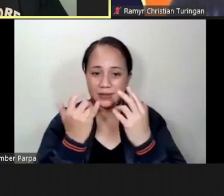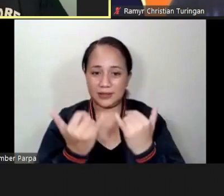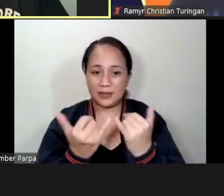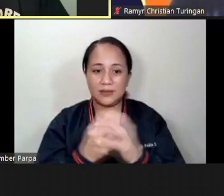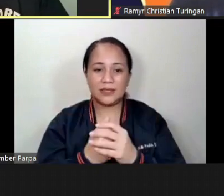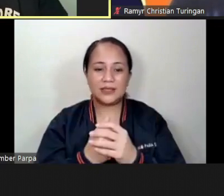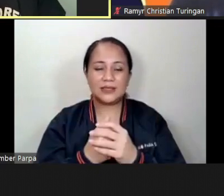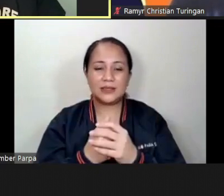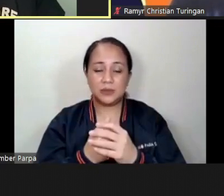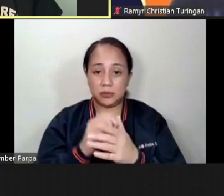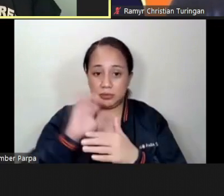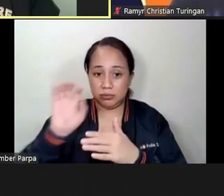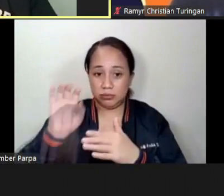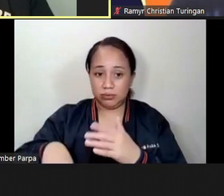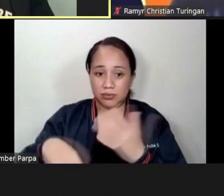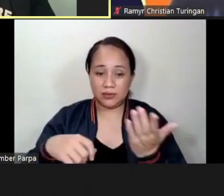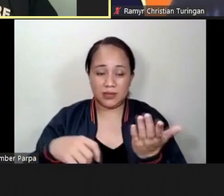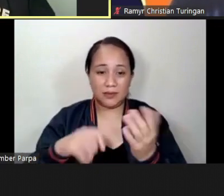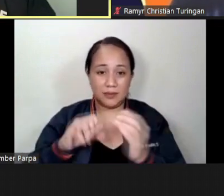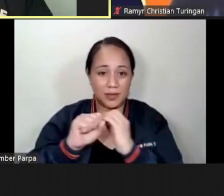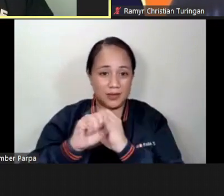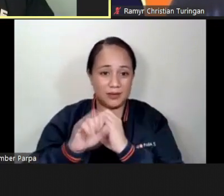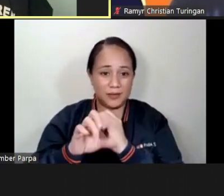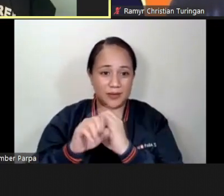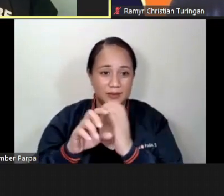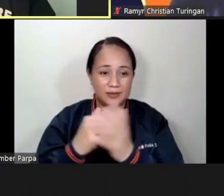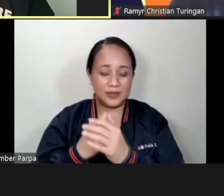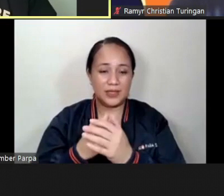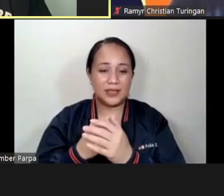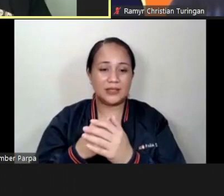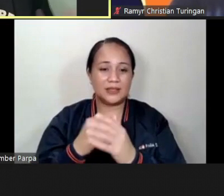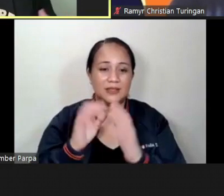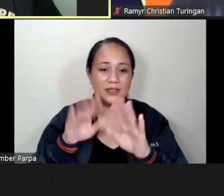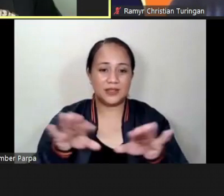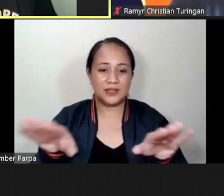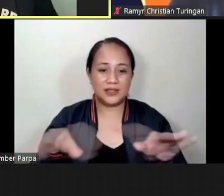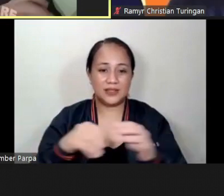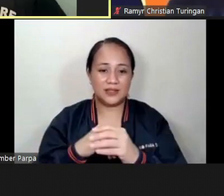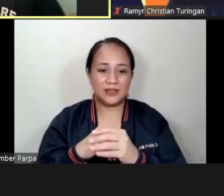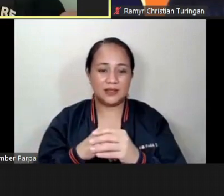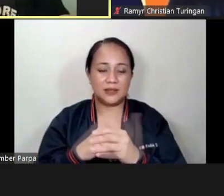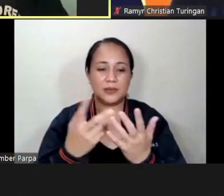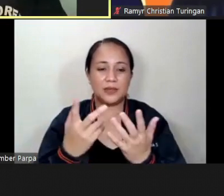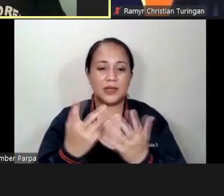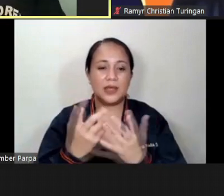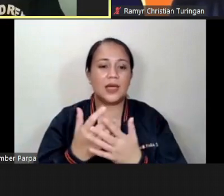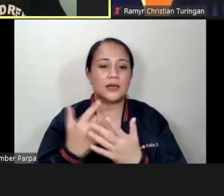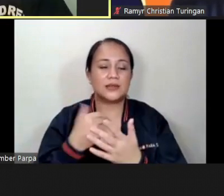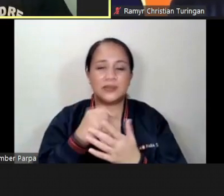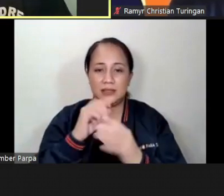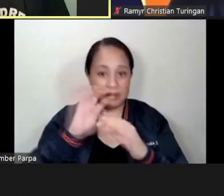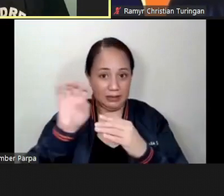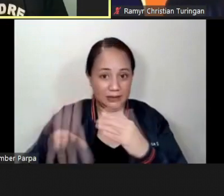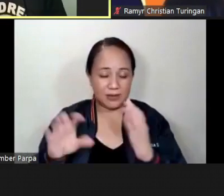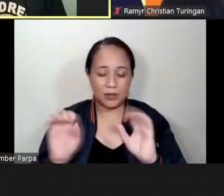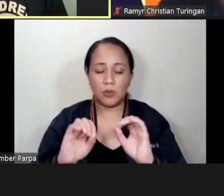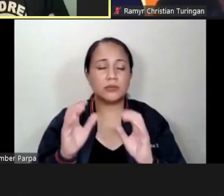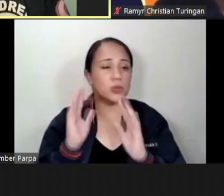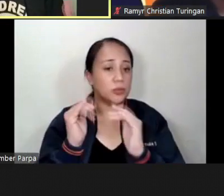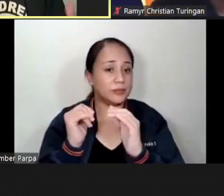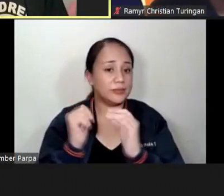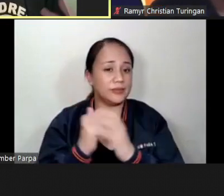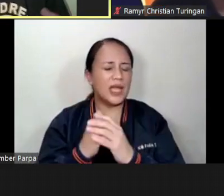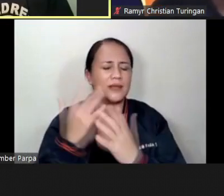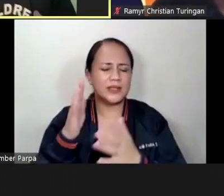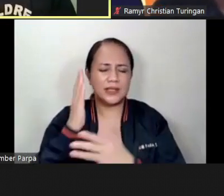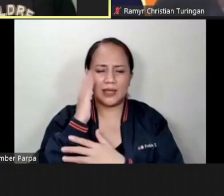hindi po natatapos sa tag-end yung pag-advocacy natin ng Children's Right, OSAEC, and the VAC. No? Dito, hindi lang natatapos dito. So sana alam